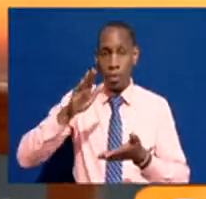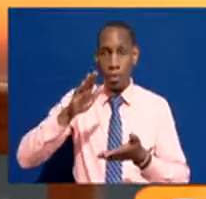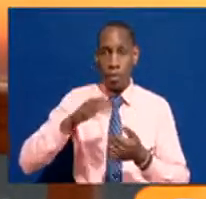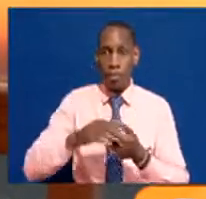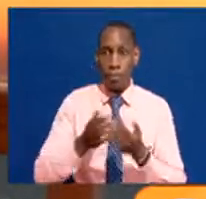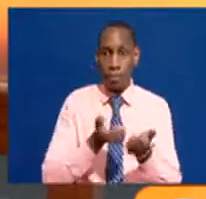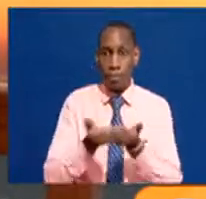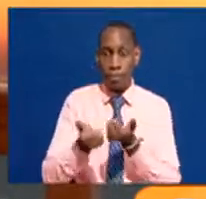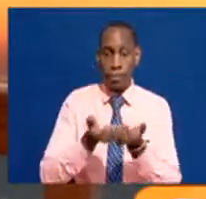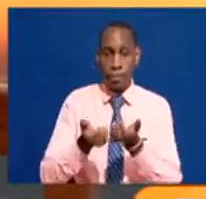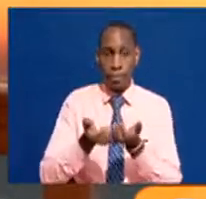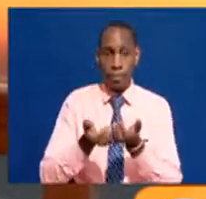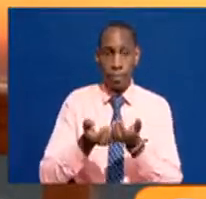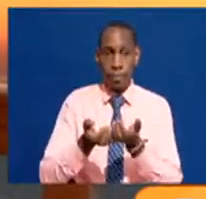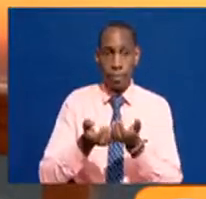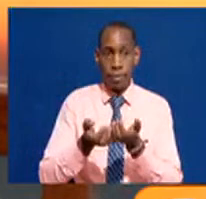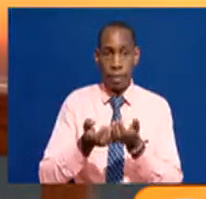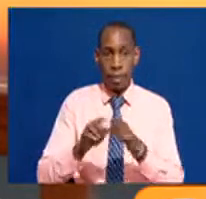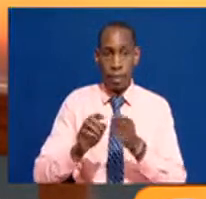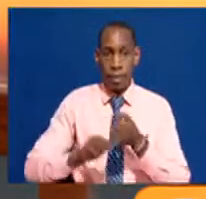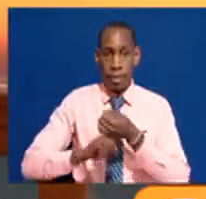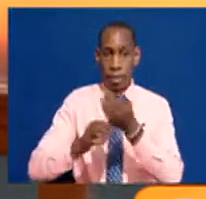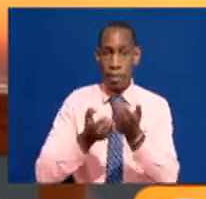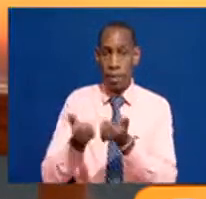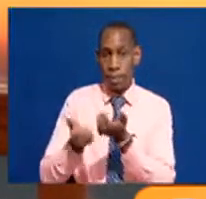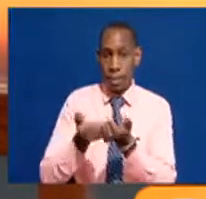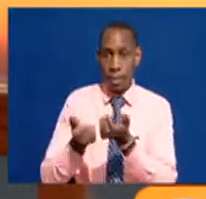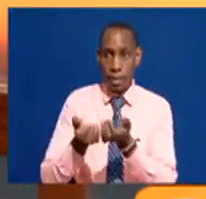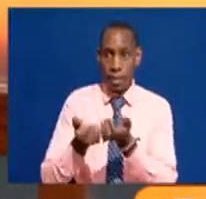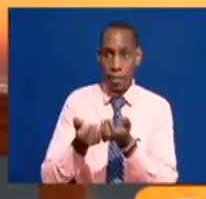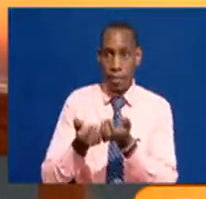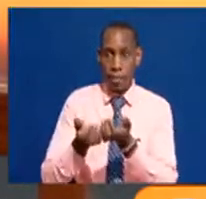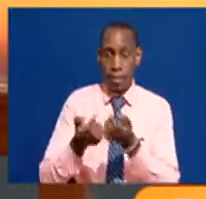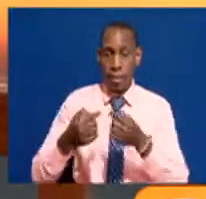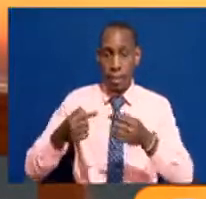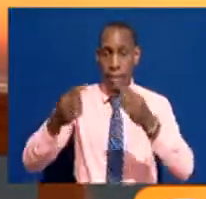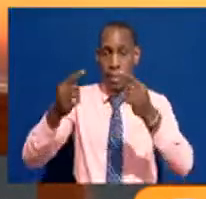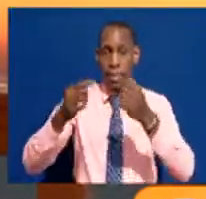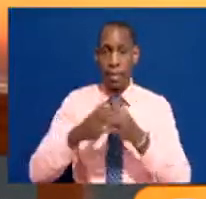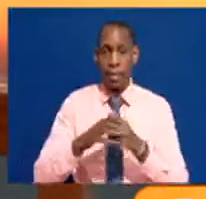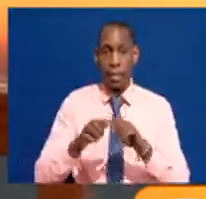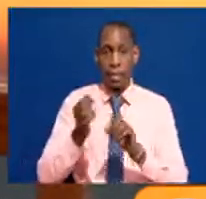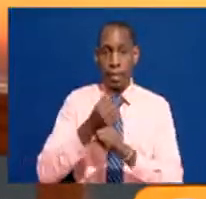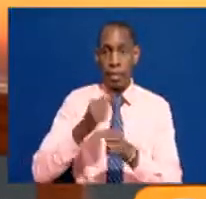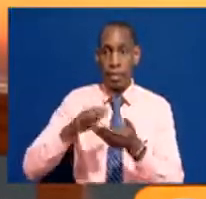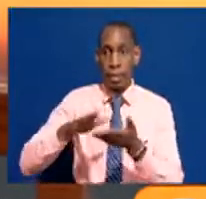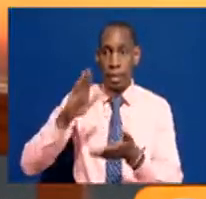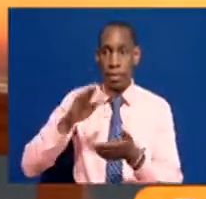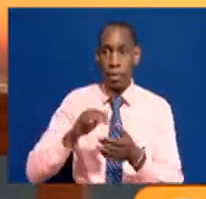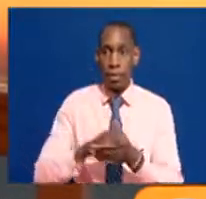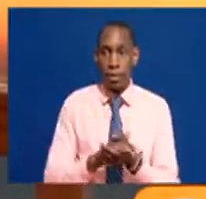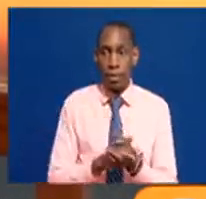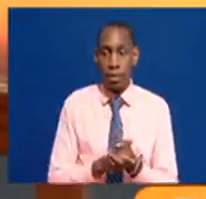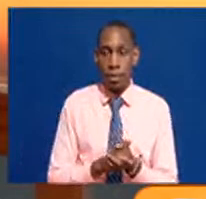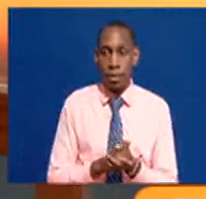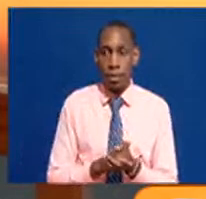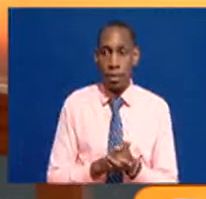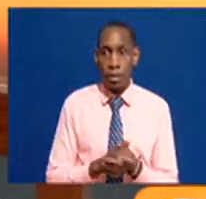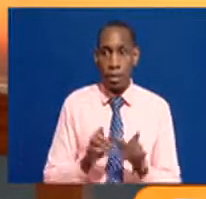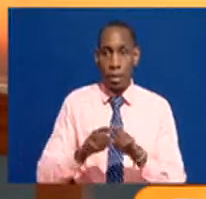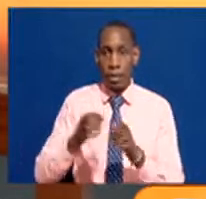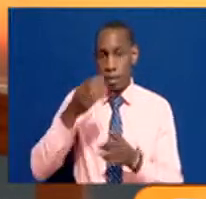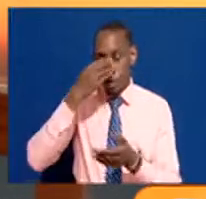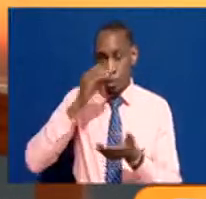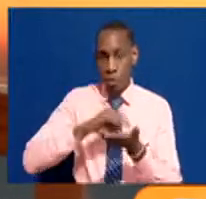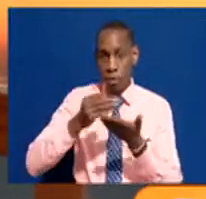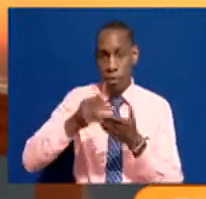more businesses in this country, support our businesses so that they can thrive and even create more. And using the FASRA fund, I